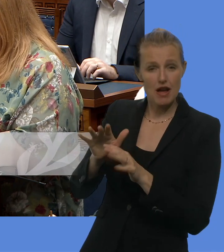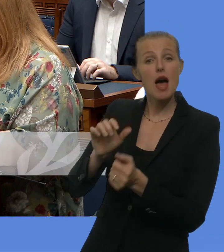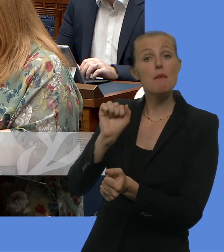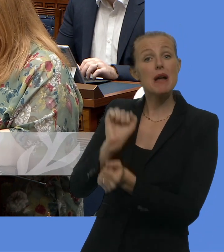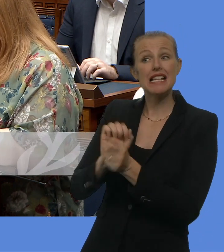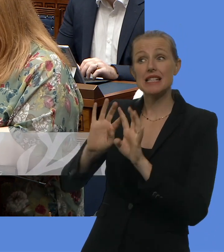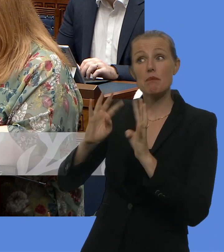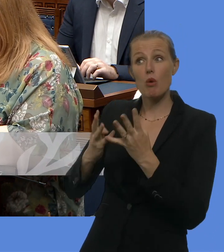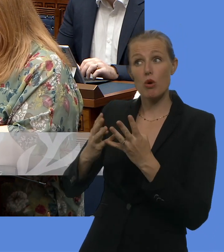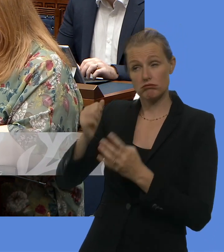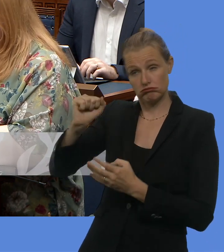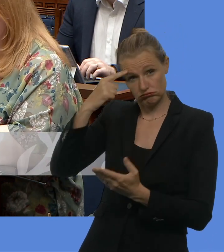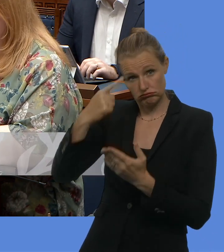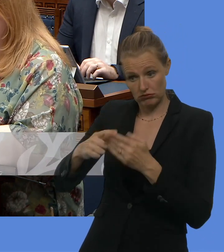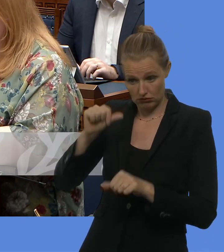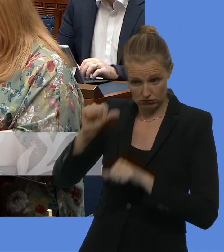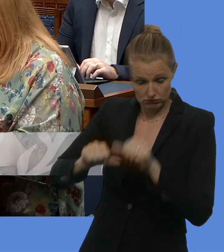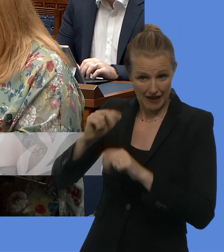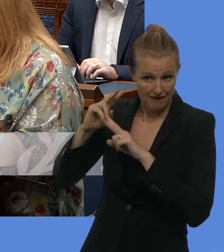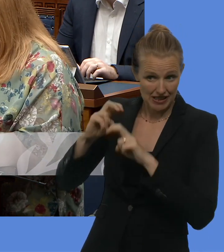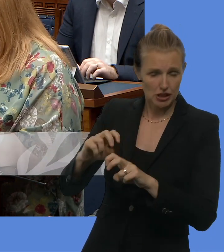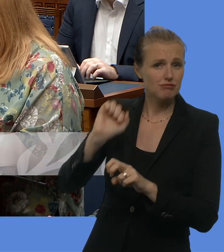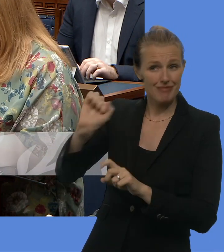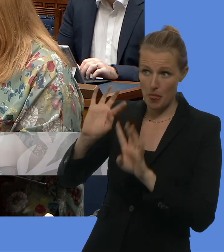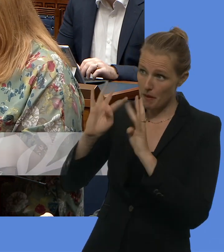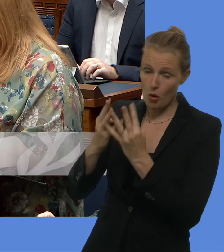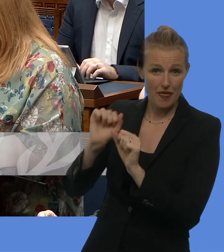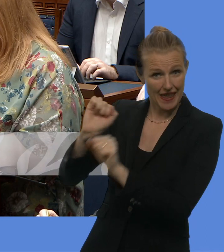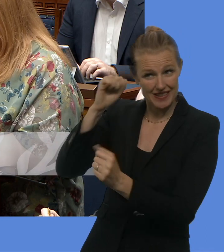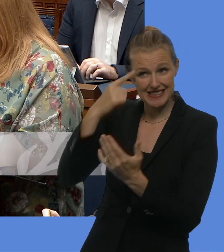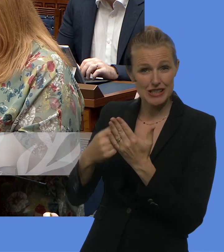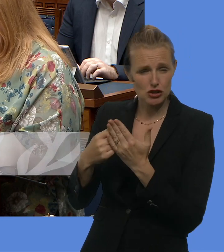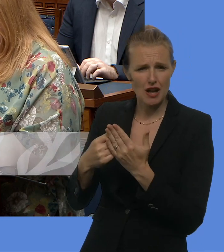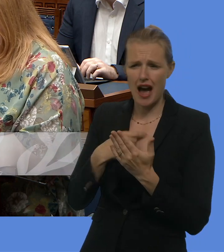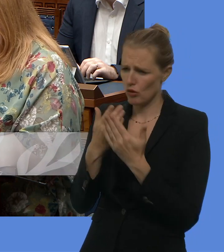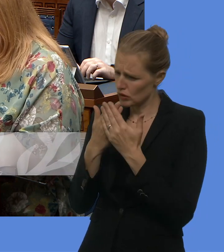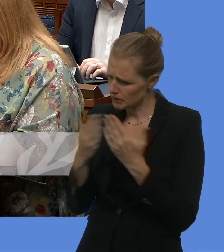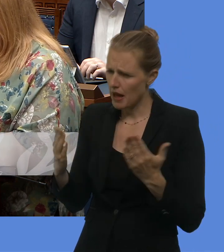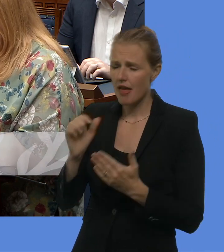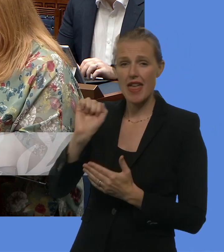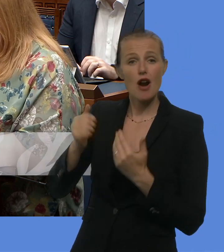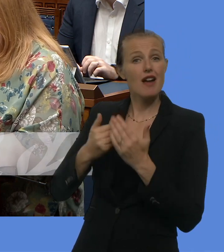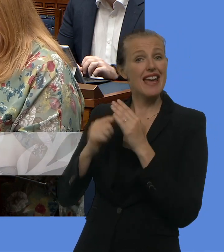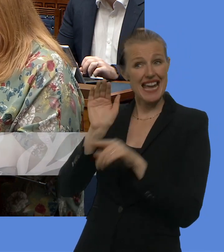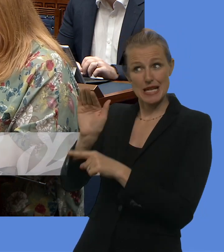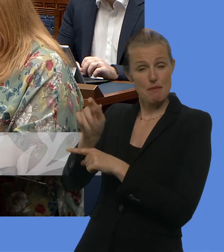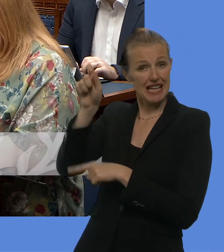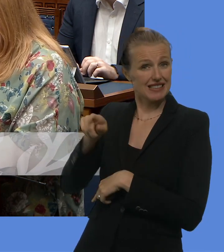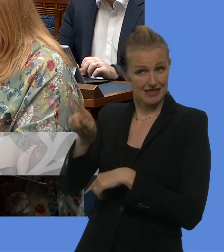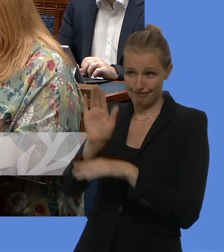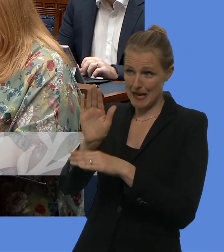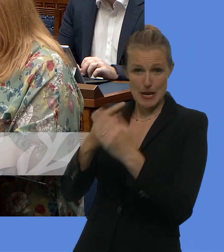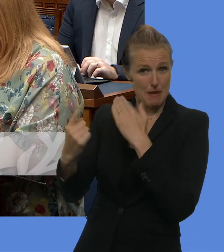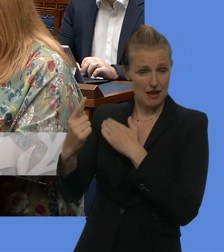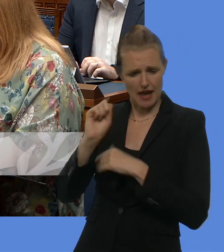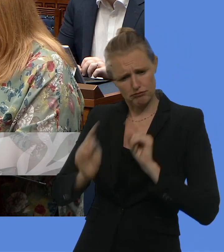proceed in terms of their investigations is a matter for the Board. I respect their operational independence in their role of holding the Chief